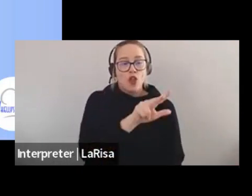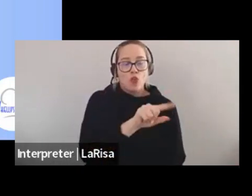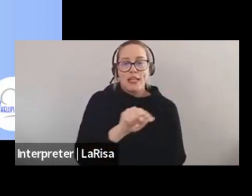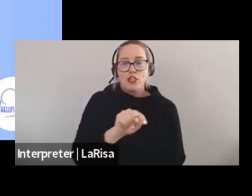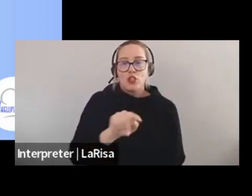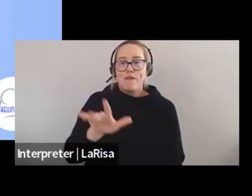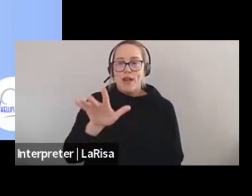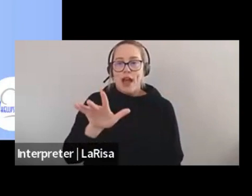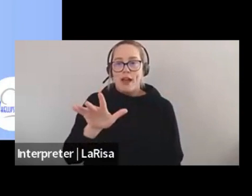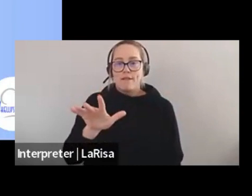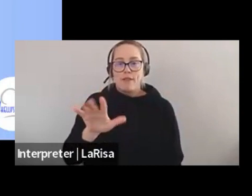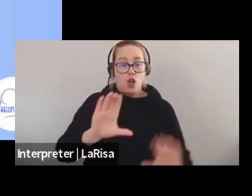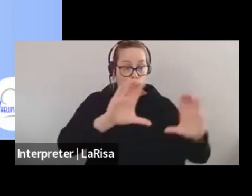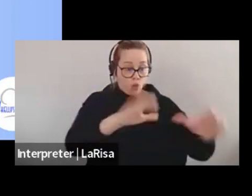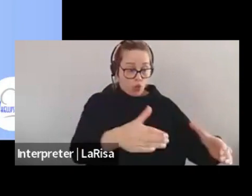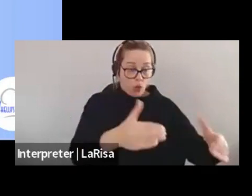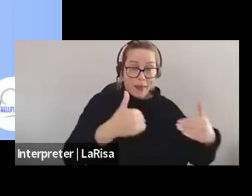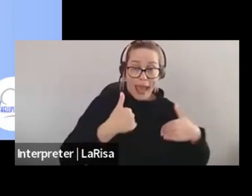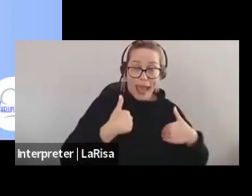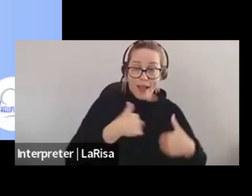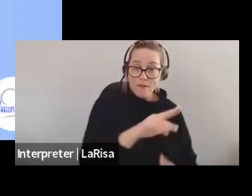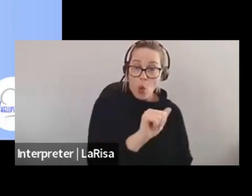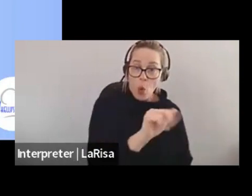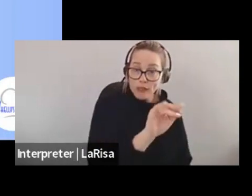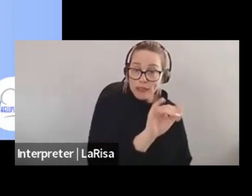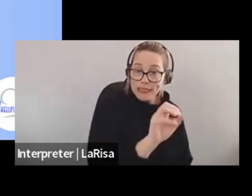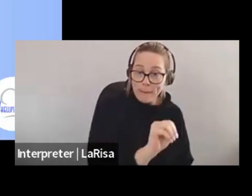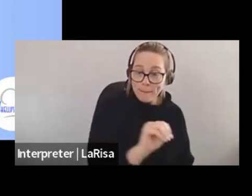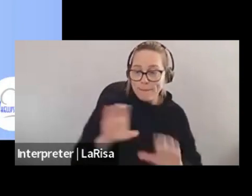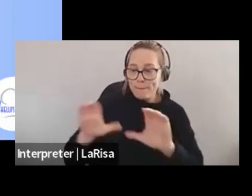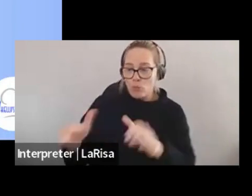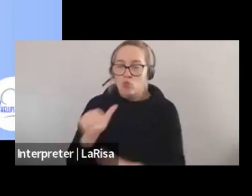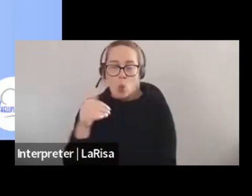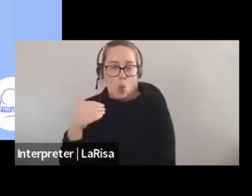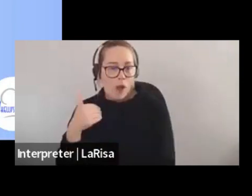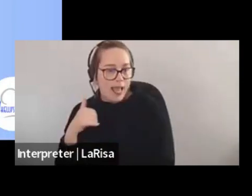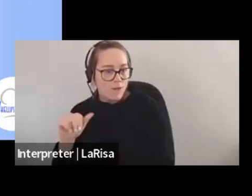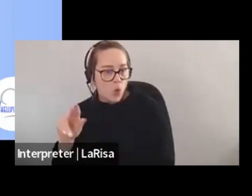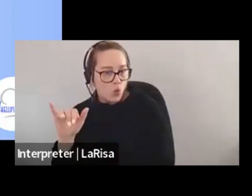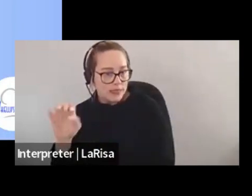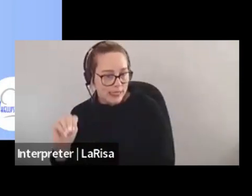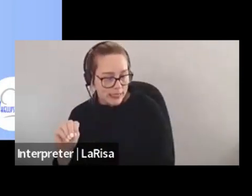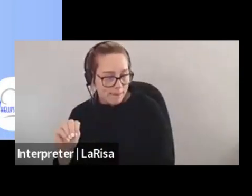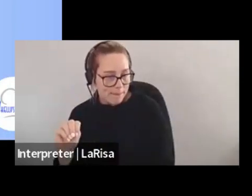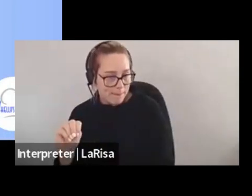of children aged 3 to 5 that had autism and a group that did not.